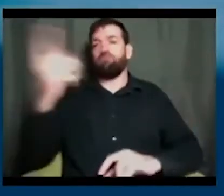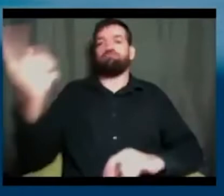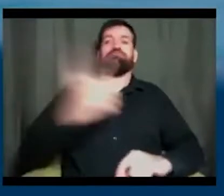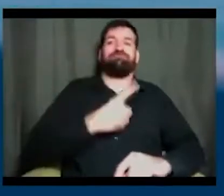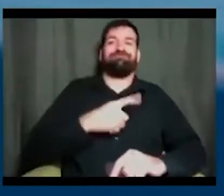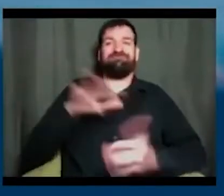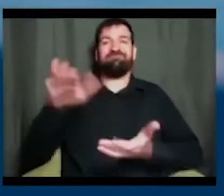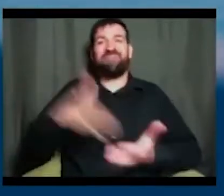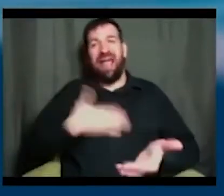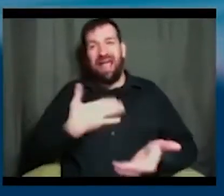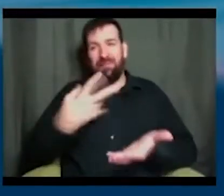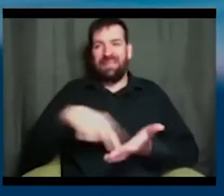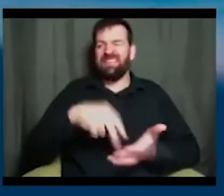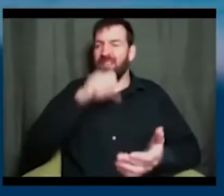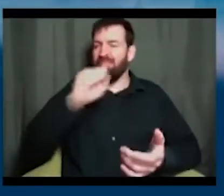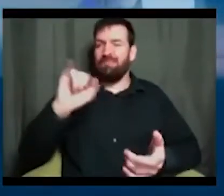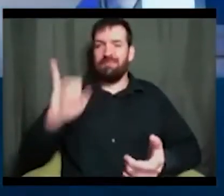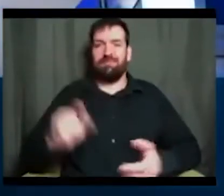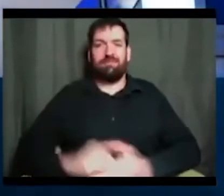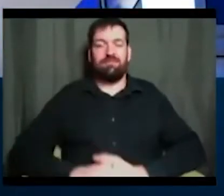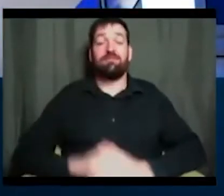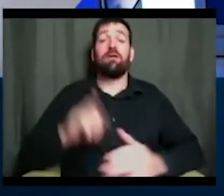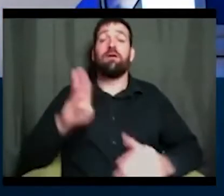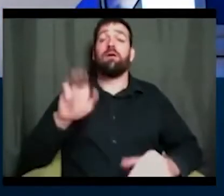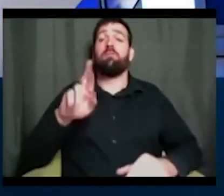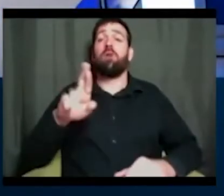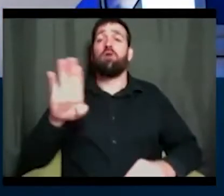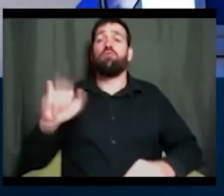I love that. Okay, Barbara wants to know, do you know when